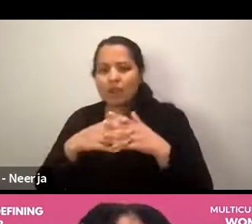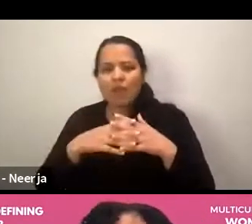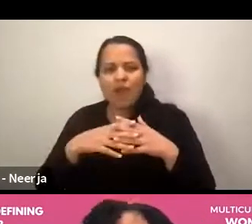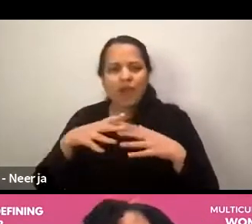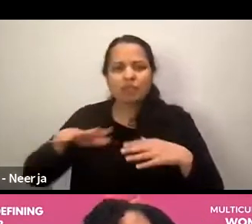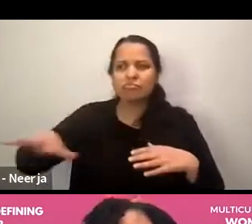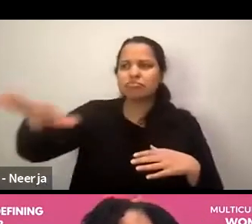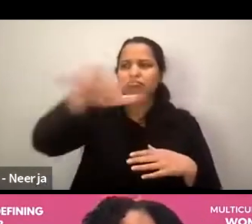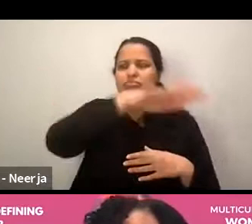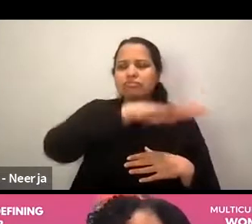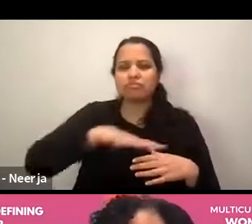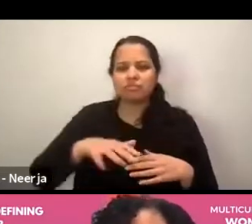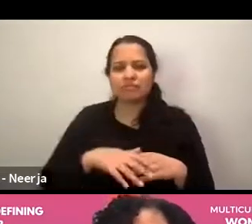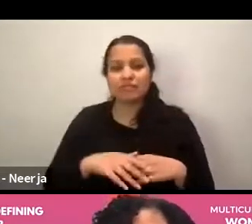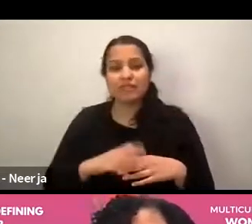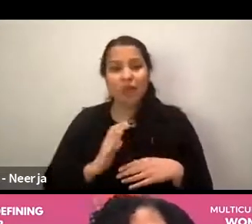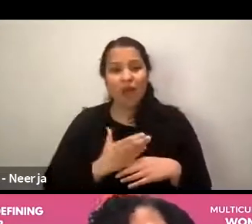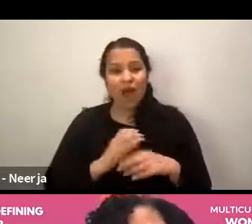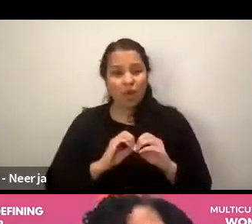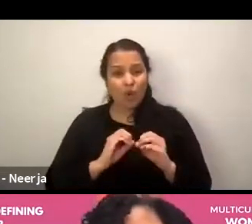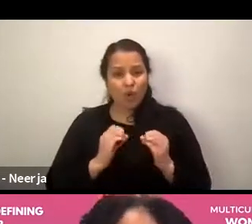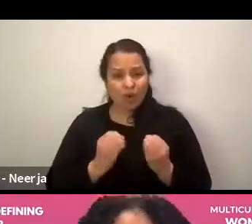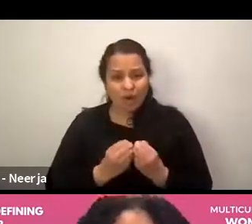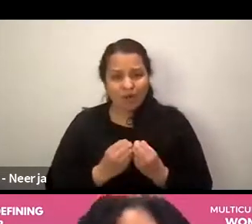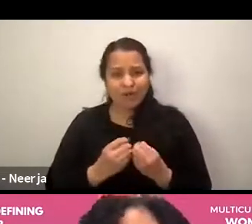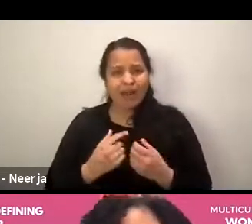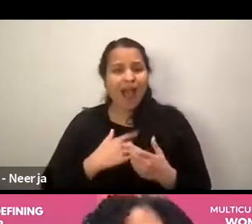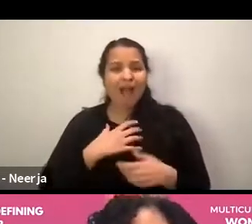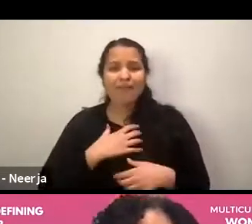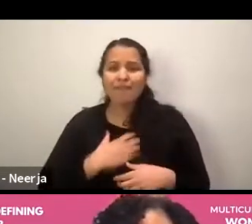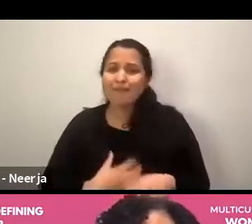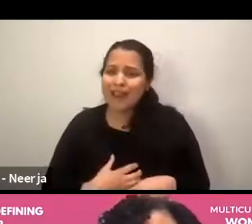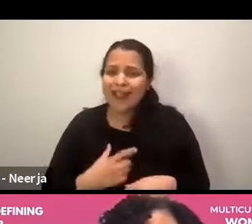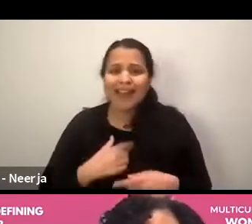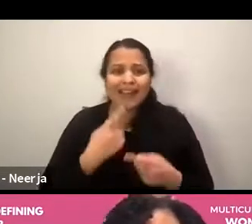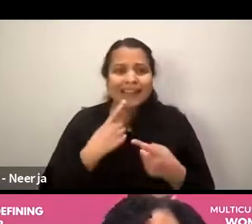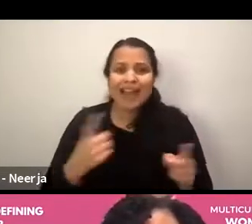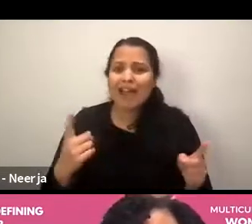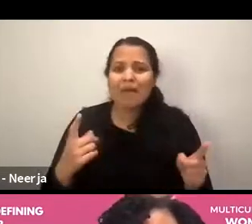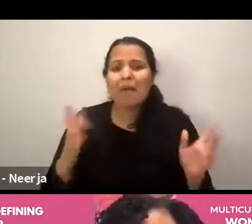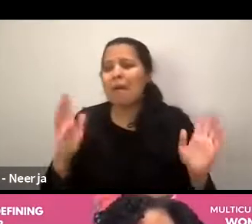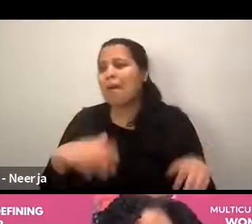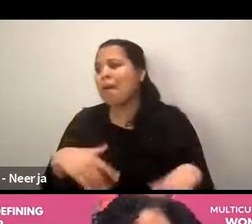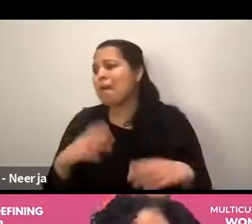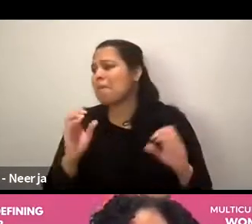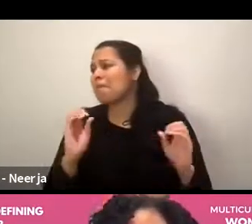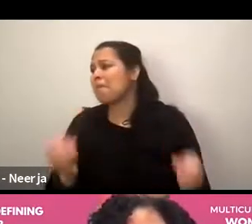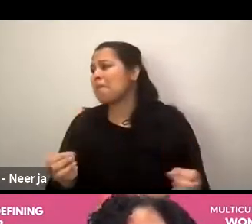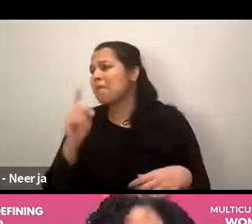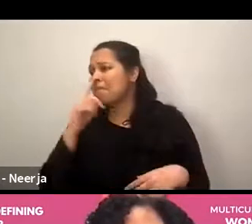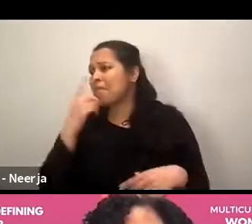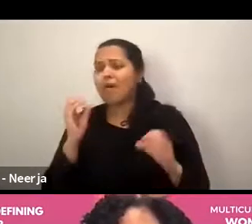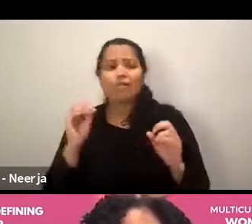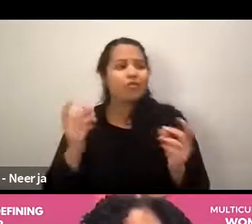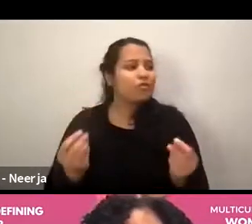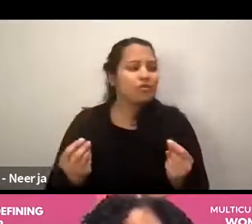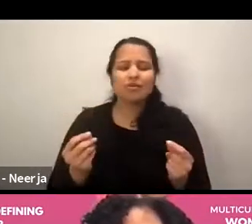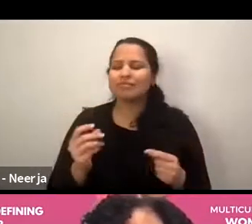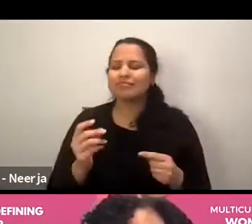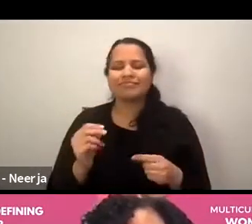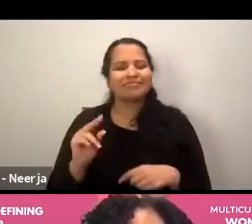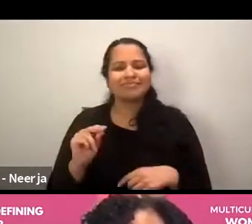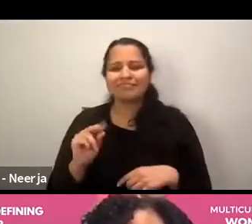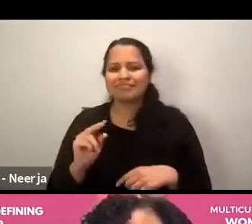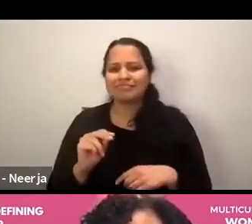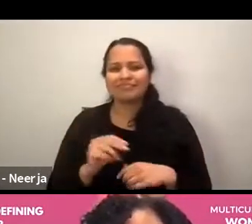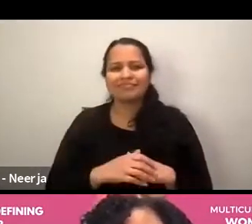as a civil rights organization, I wish I could tell you that we were going out of business. And similar to Cecilia, this has been probably